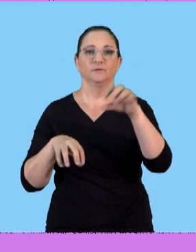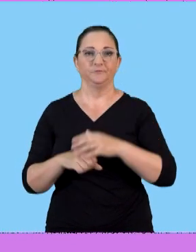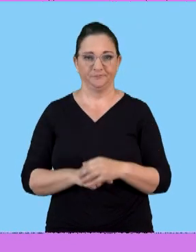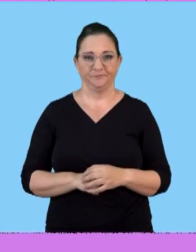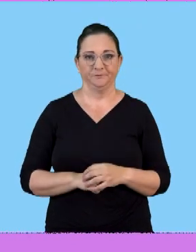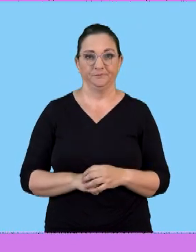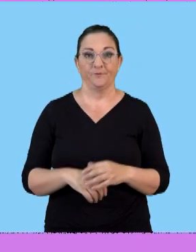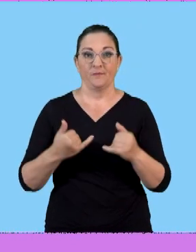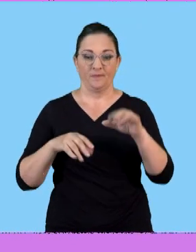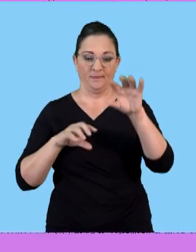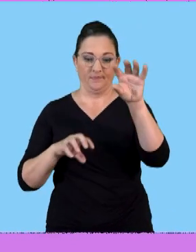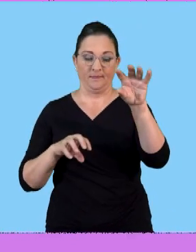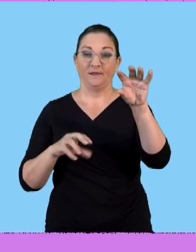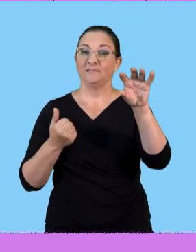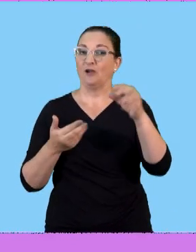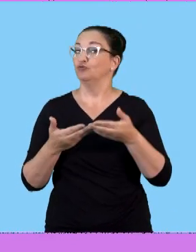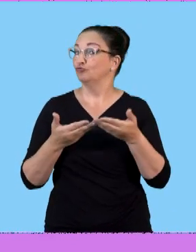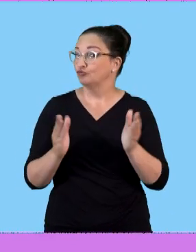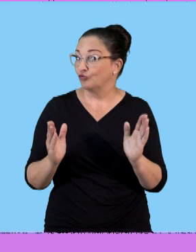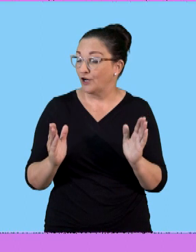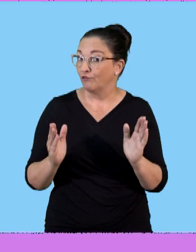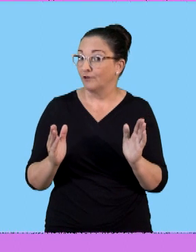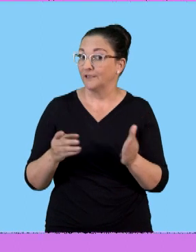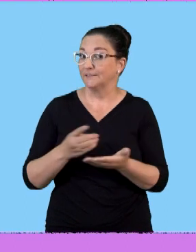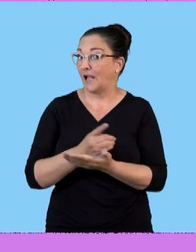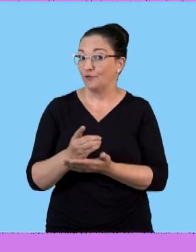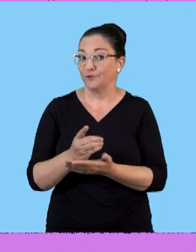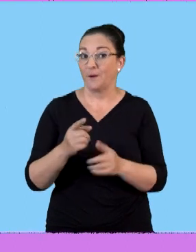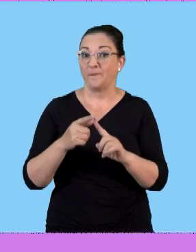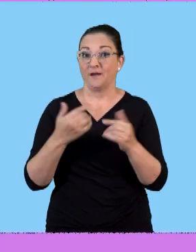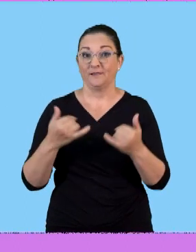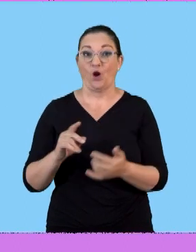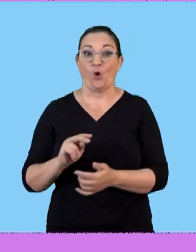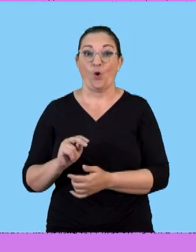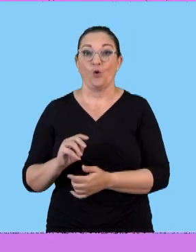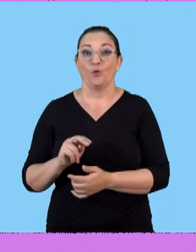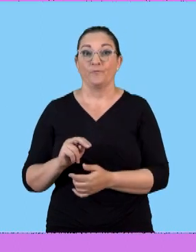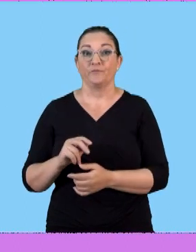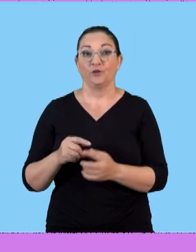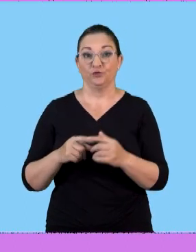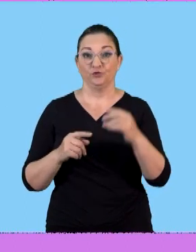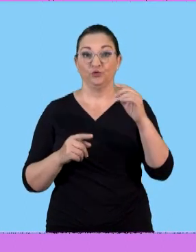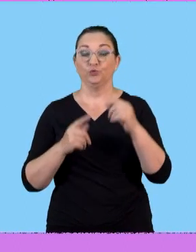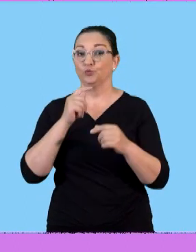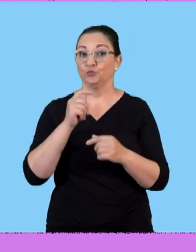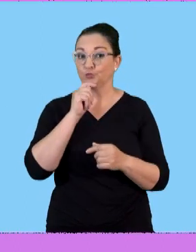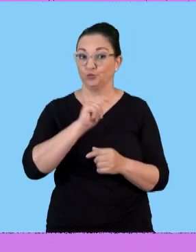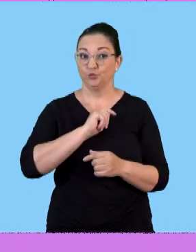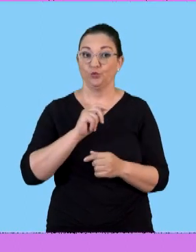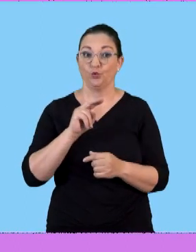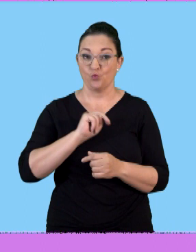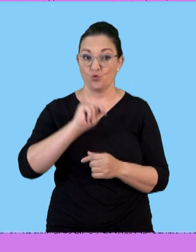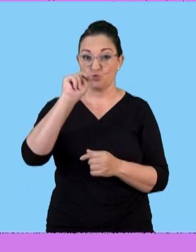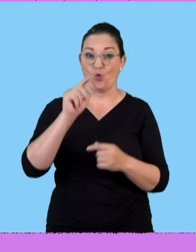Clinic. So now we need to find the general direction. You can see true north is showing upwards, so it's like we